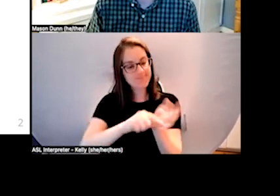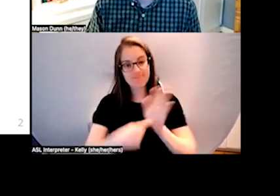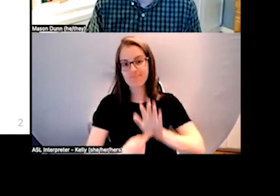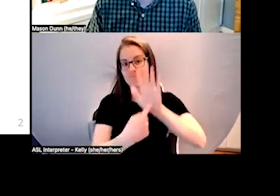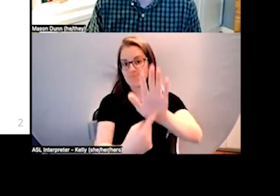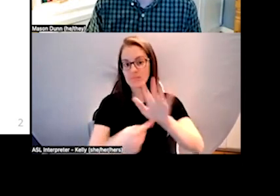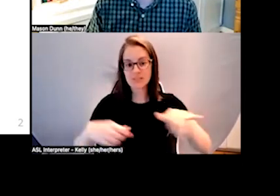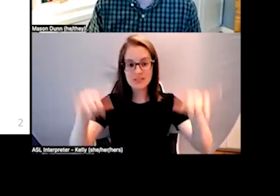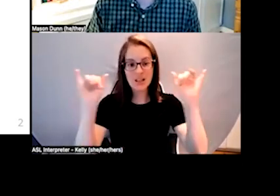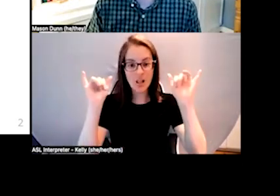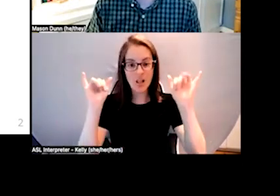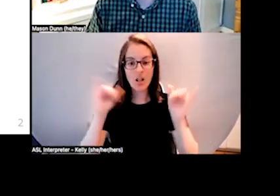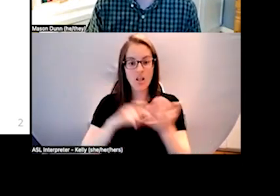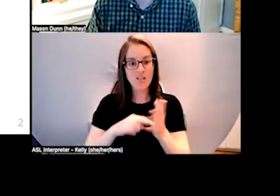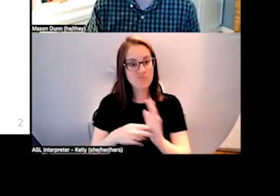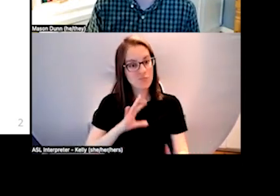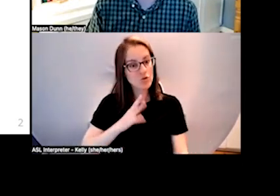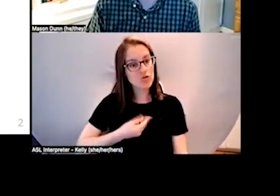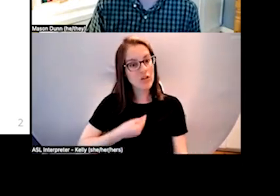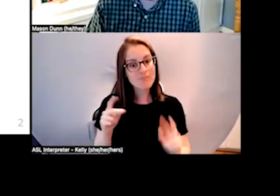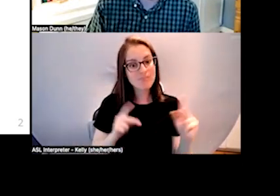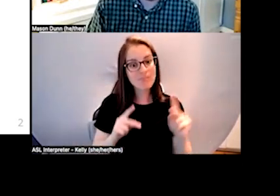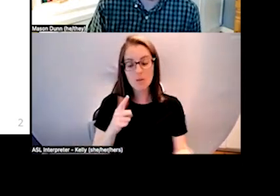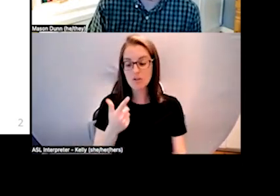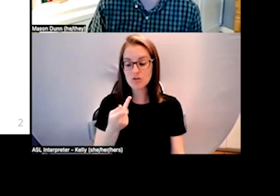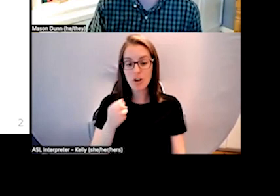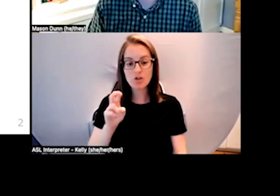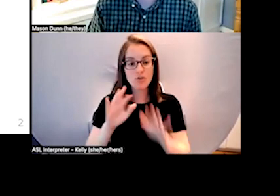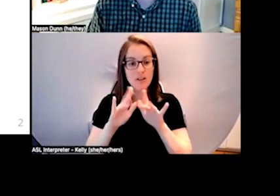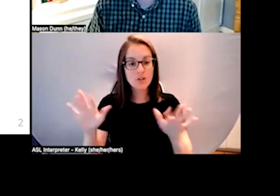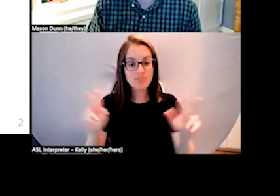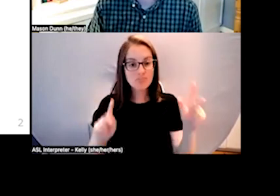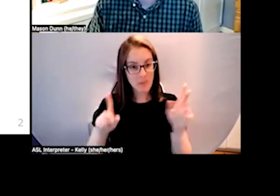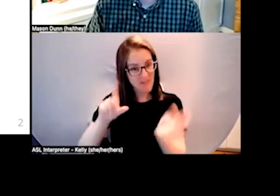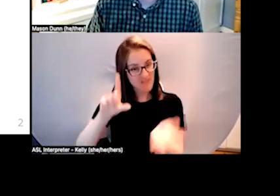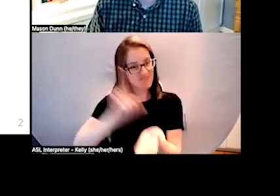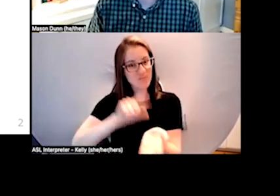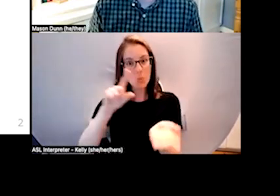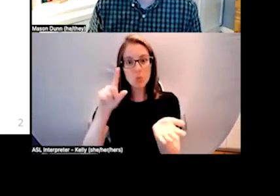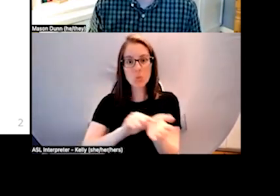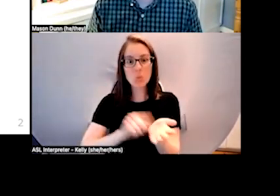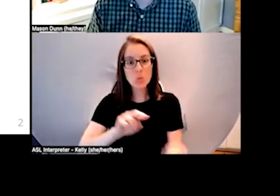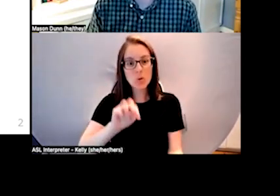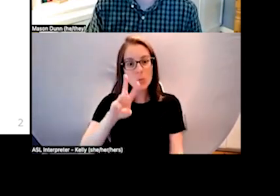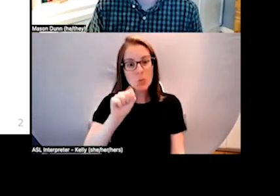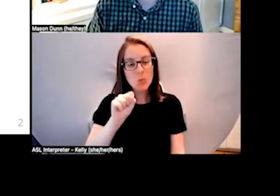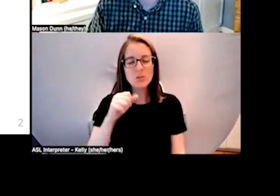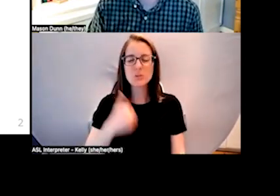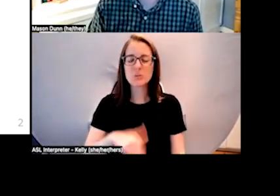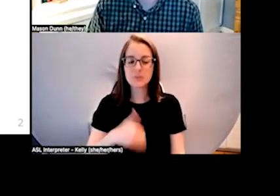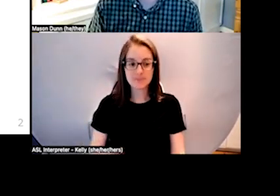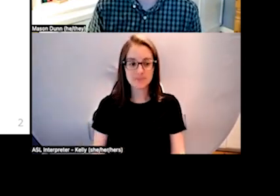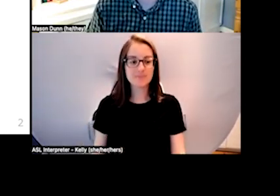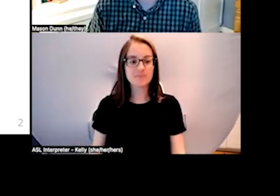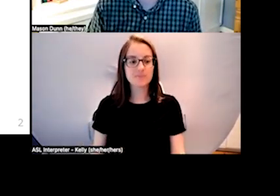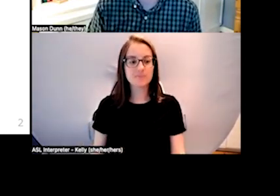requiring trans or gender diverse people to publish their name change in a local paper. That goes to my third point here on known